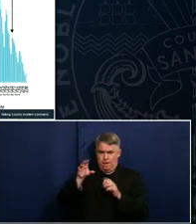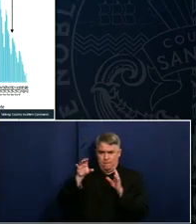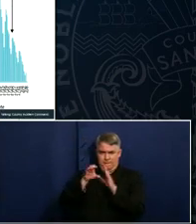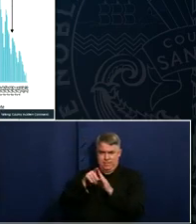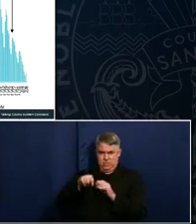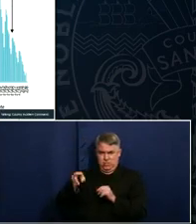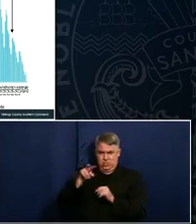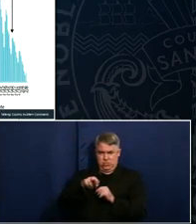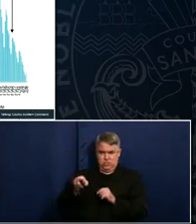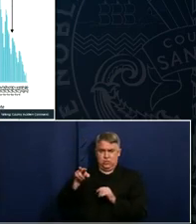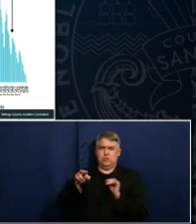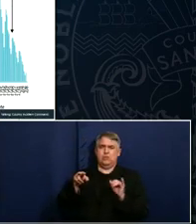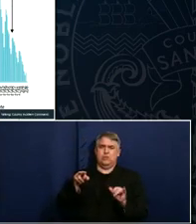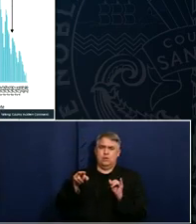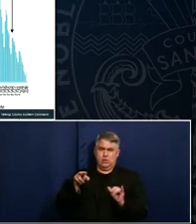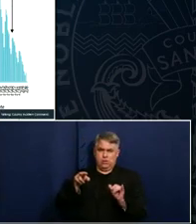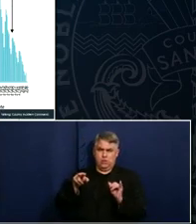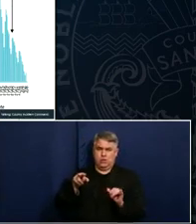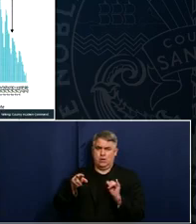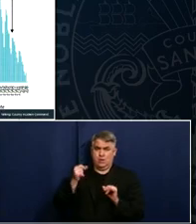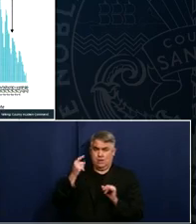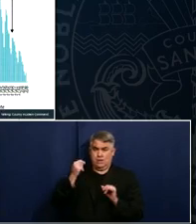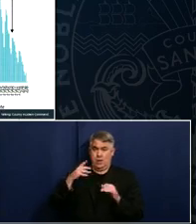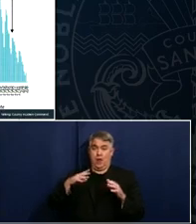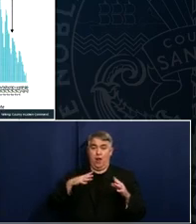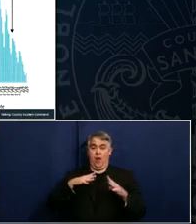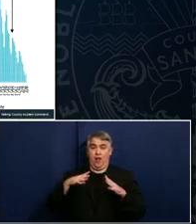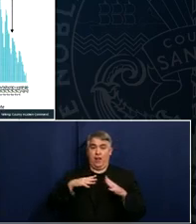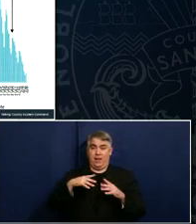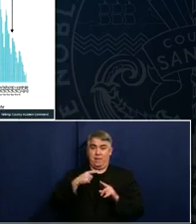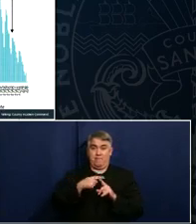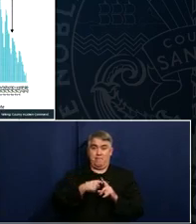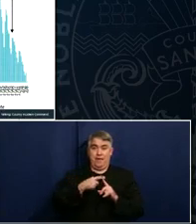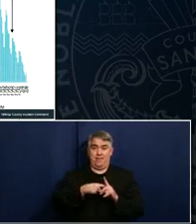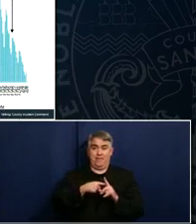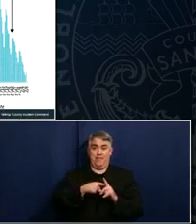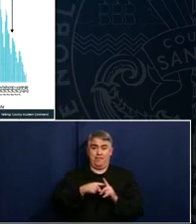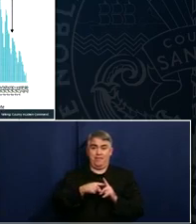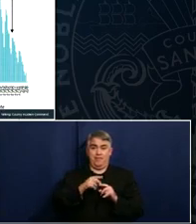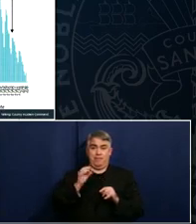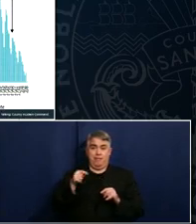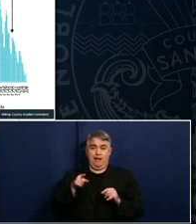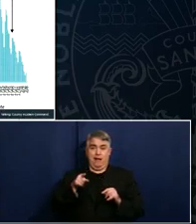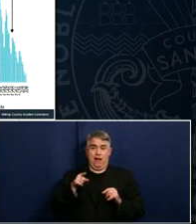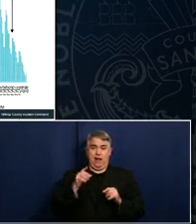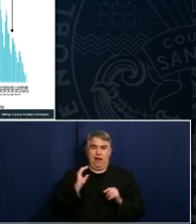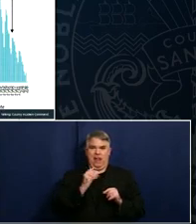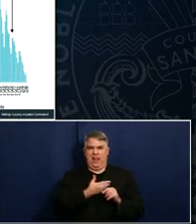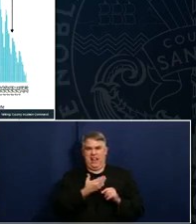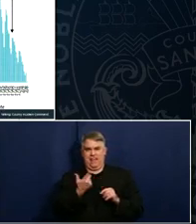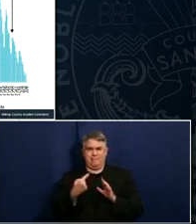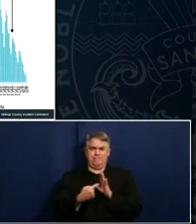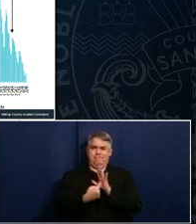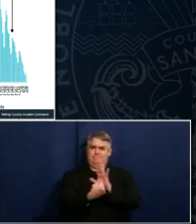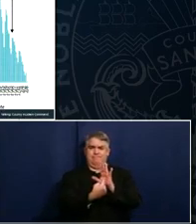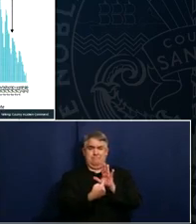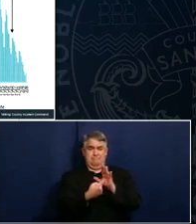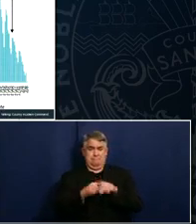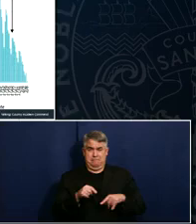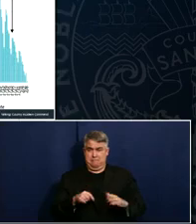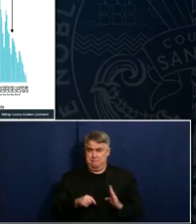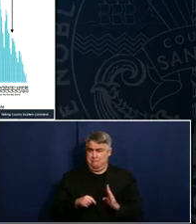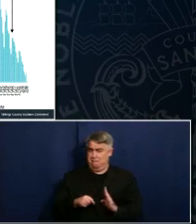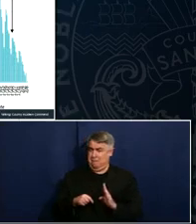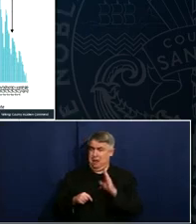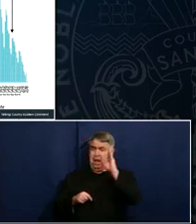fact that during the holiday months, this was our surge in San Diego